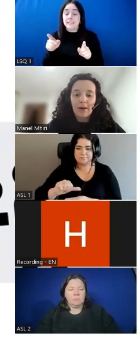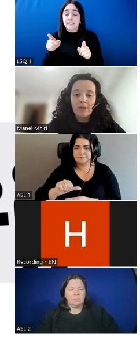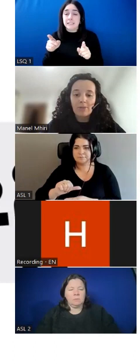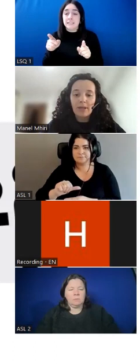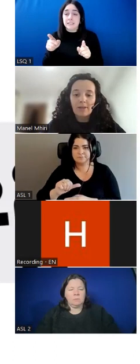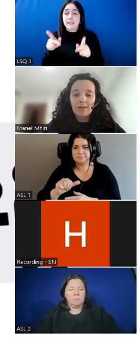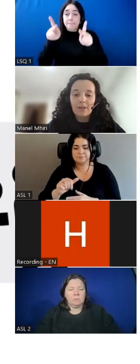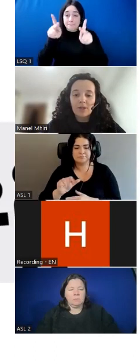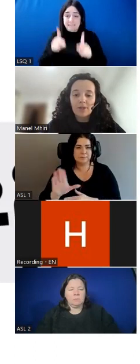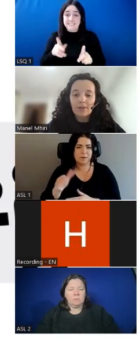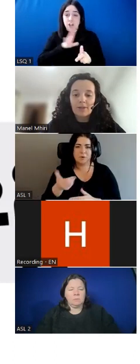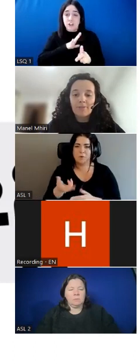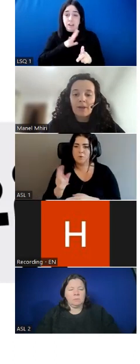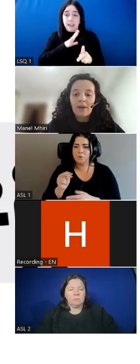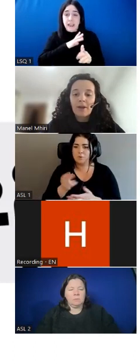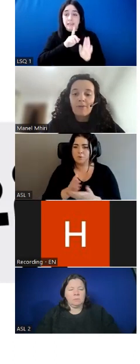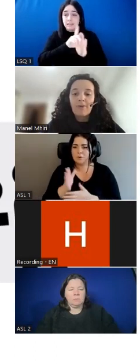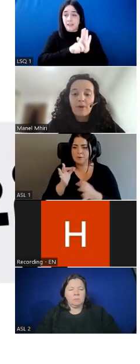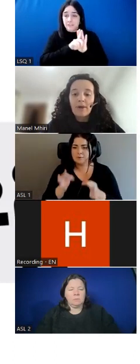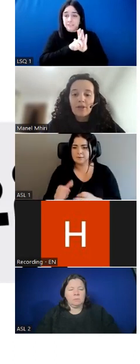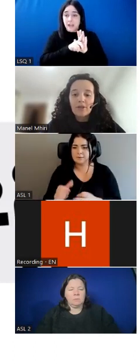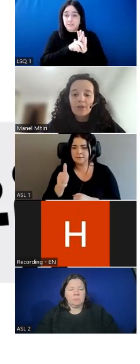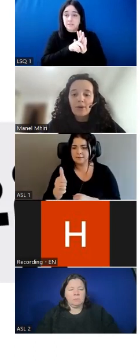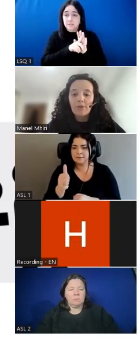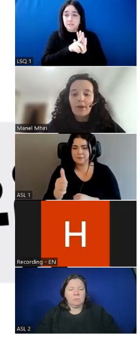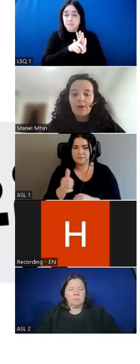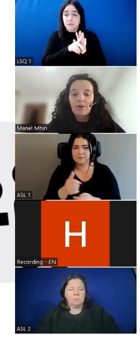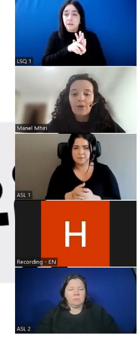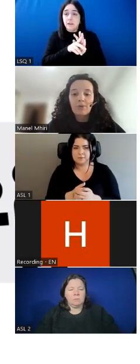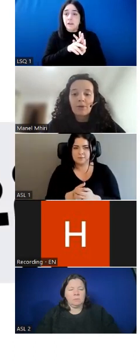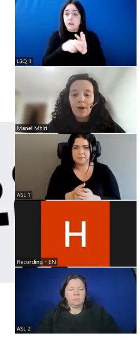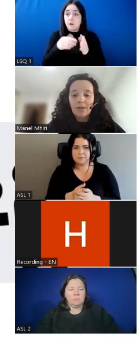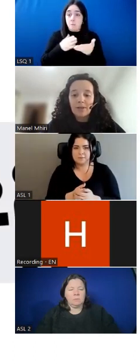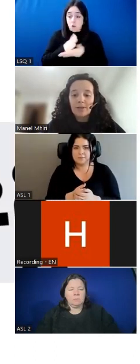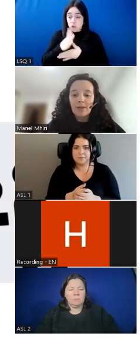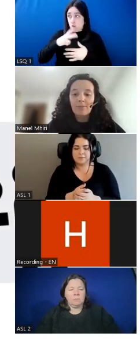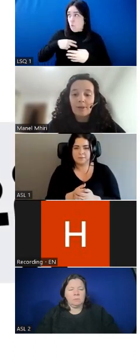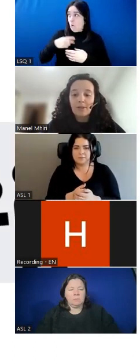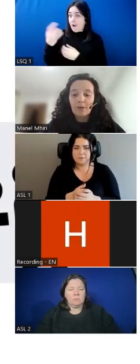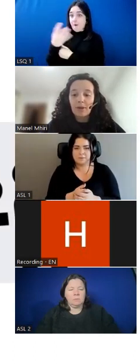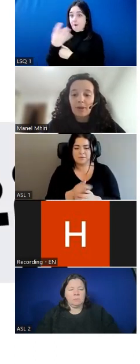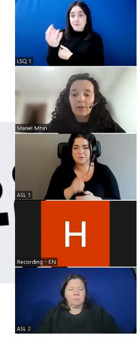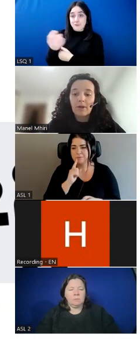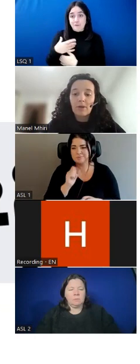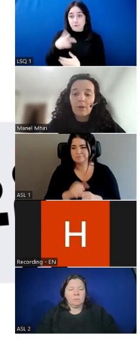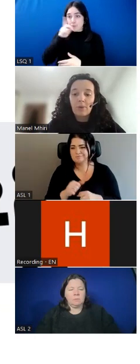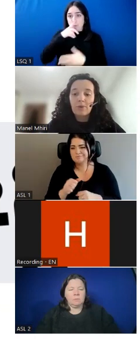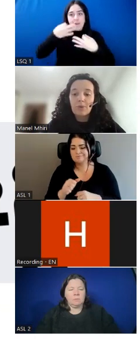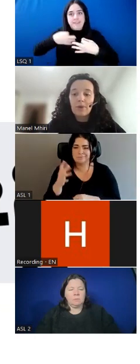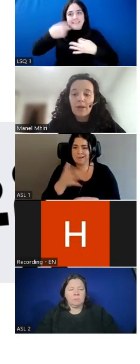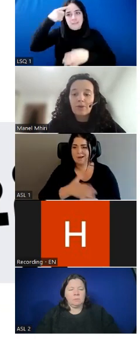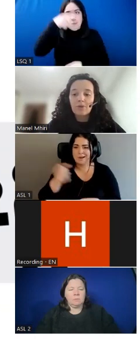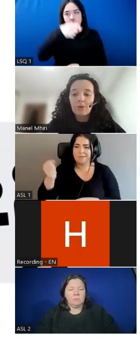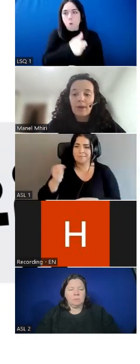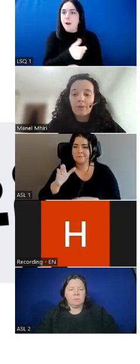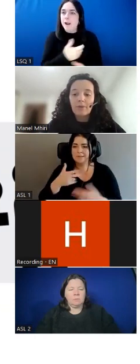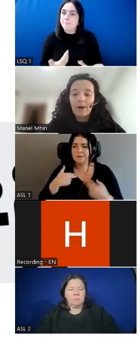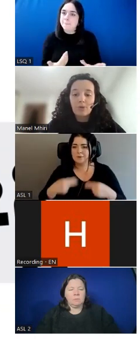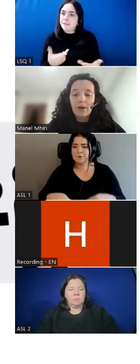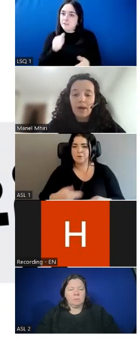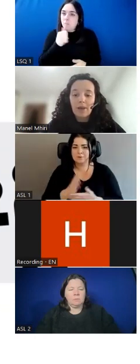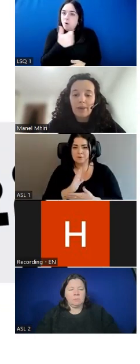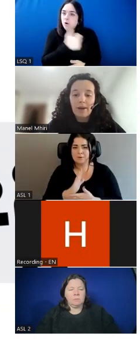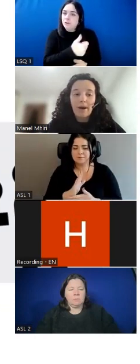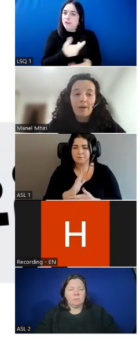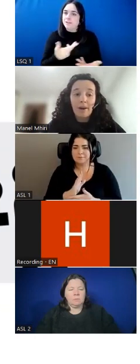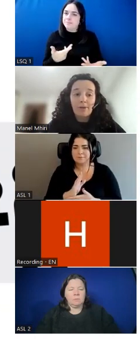or their right to make decisions, violations of their human rights, in particular those related to their right